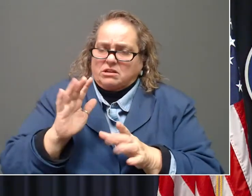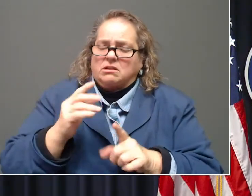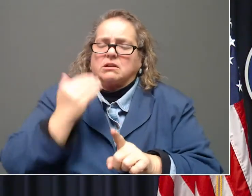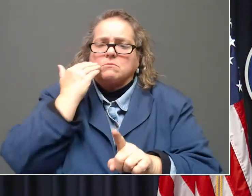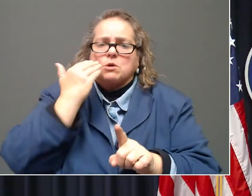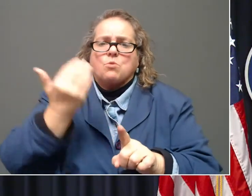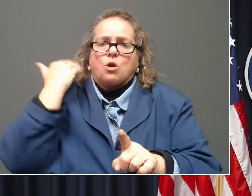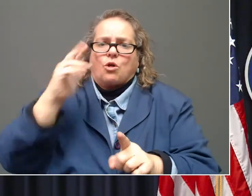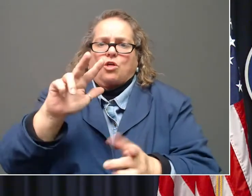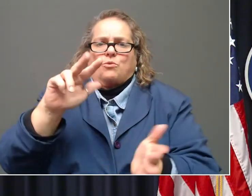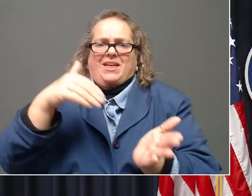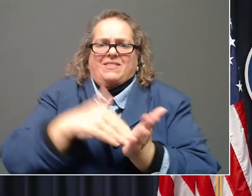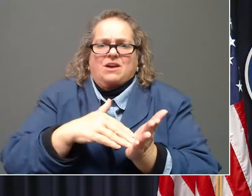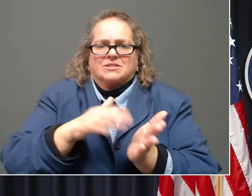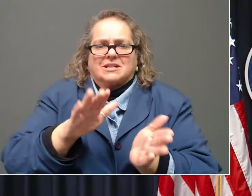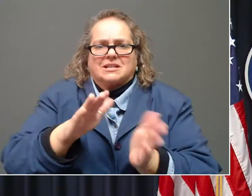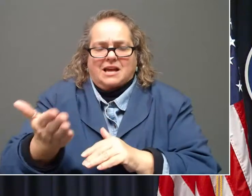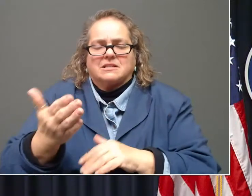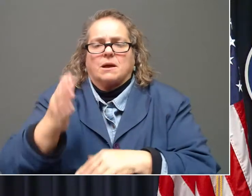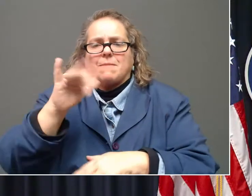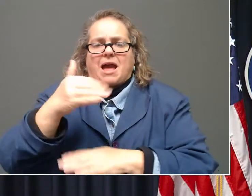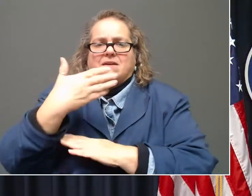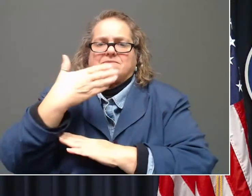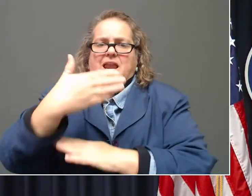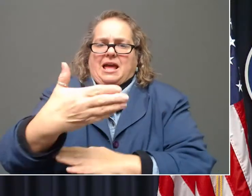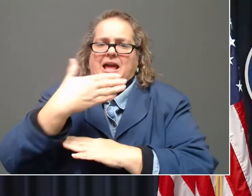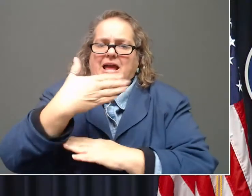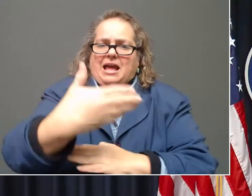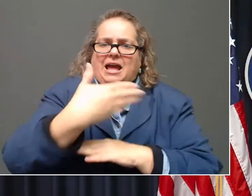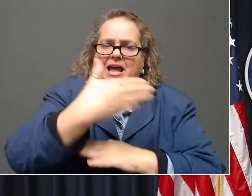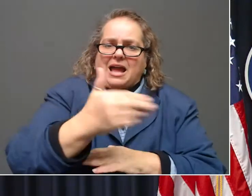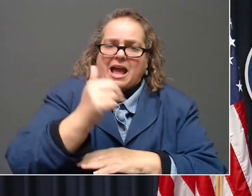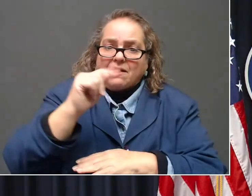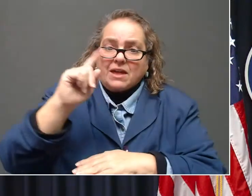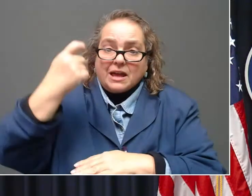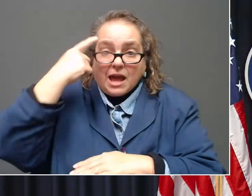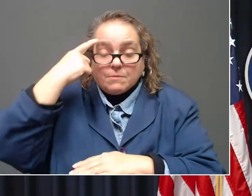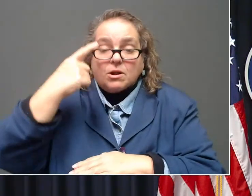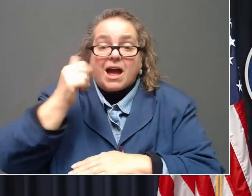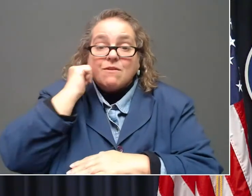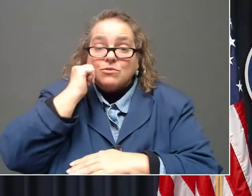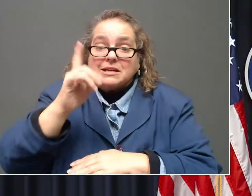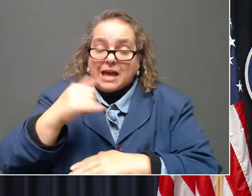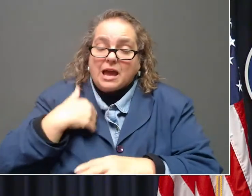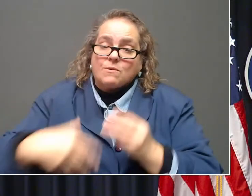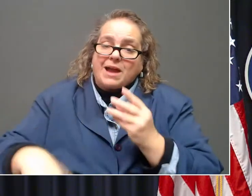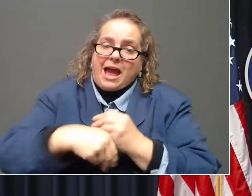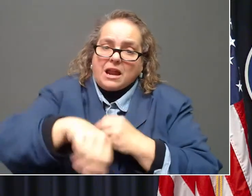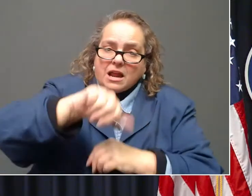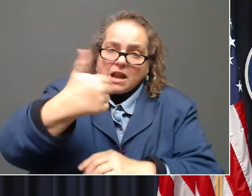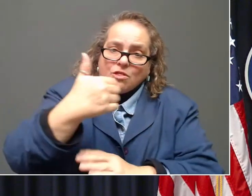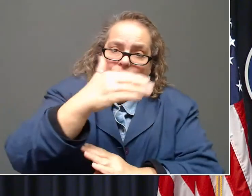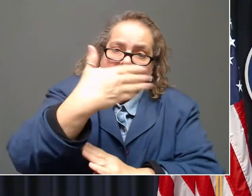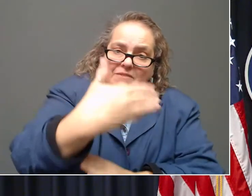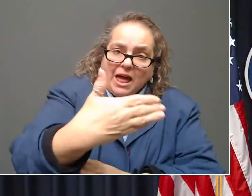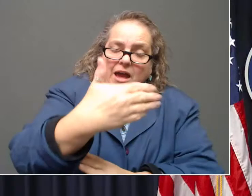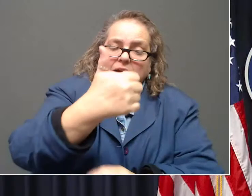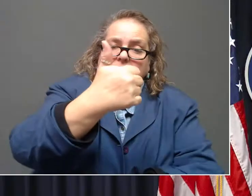one another, protect yourself and your family. Follow the rules and the regulations. We don't want to